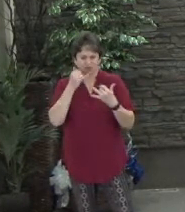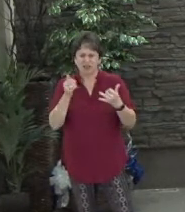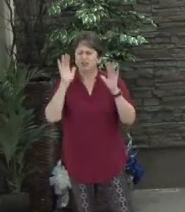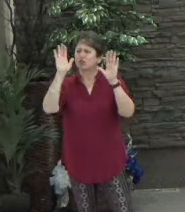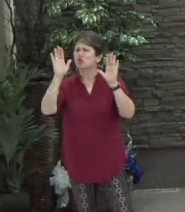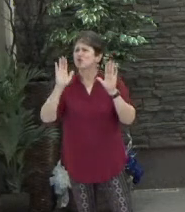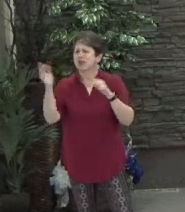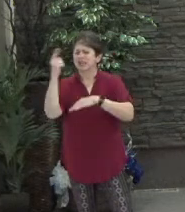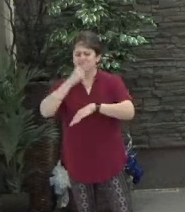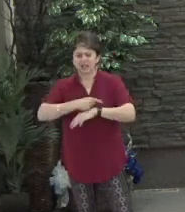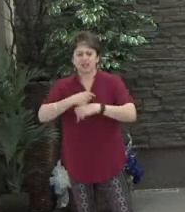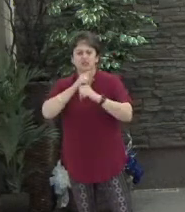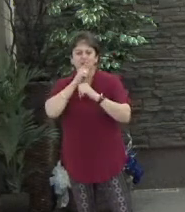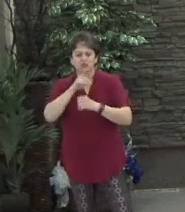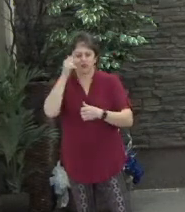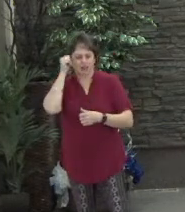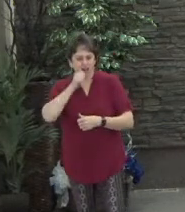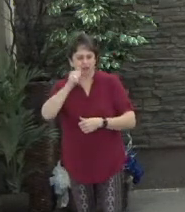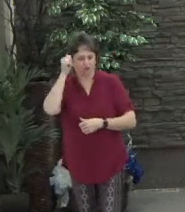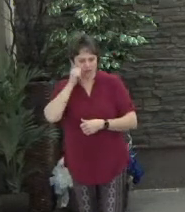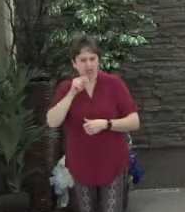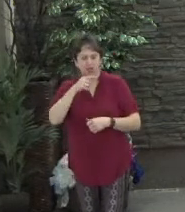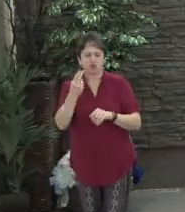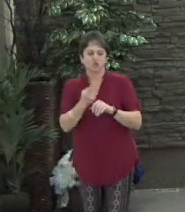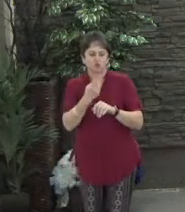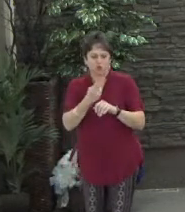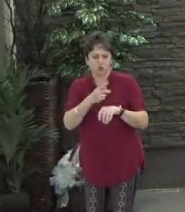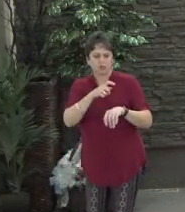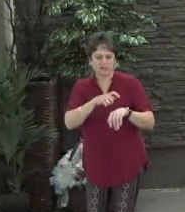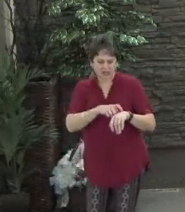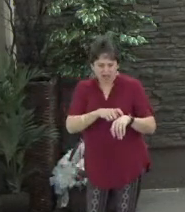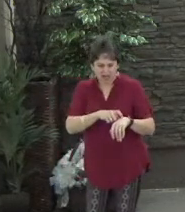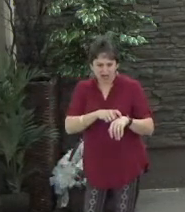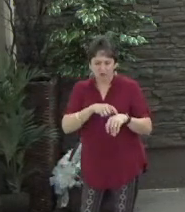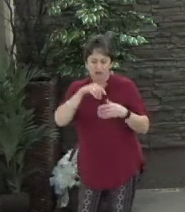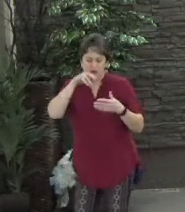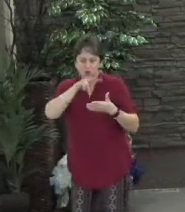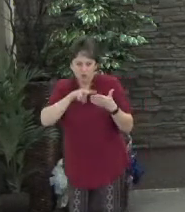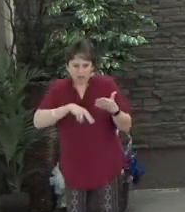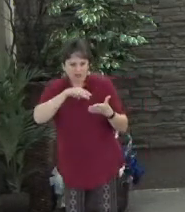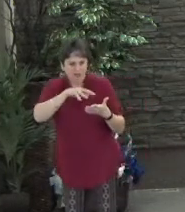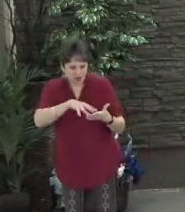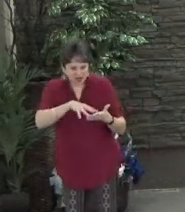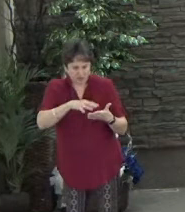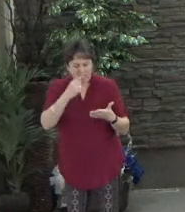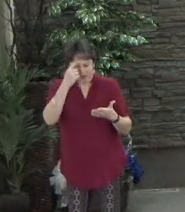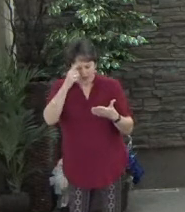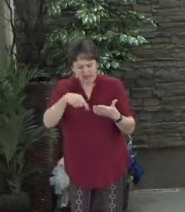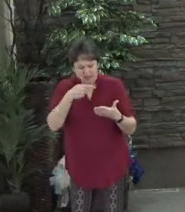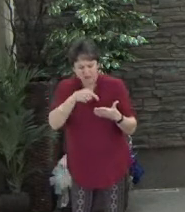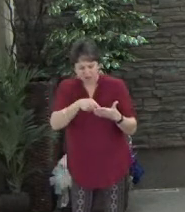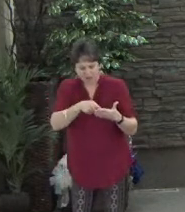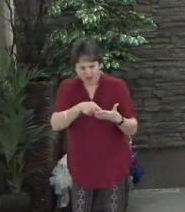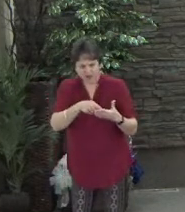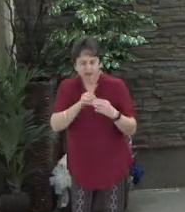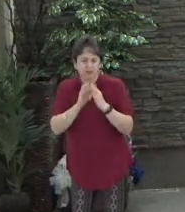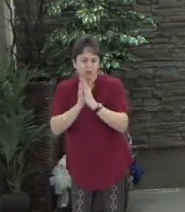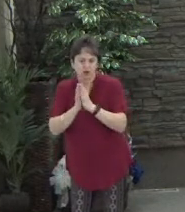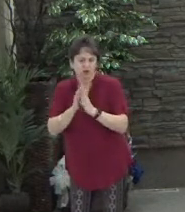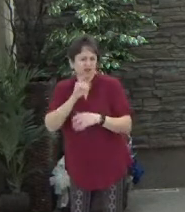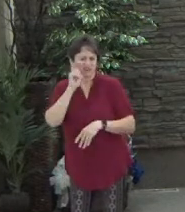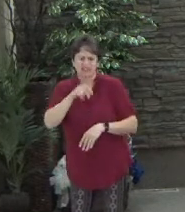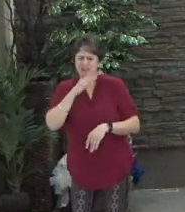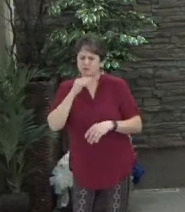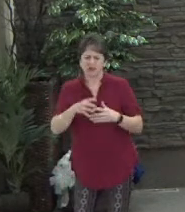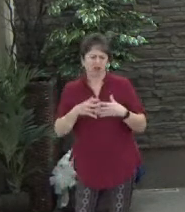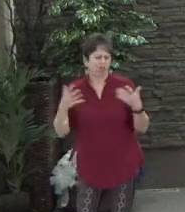day to make sure that every day you're spending time reflecting on experience in the Word in prayer. It doesn't have to be